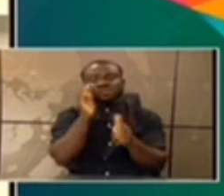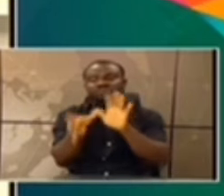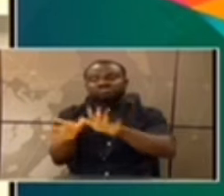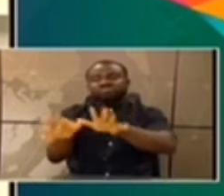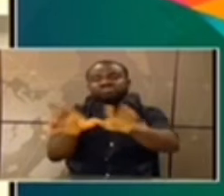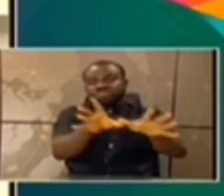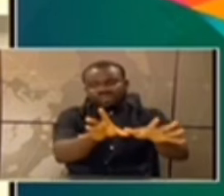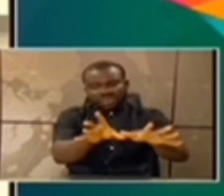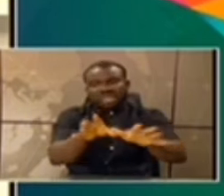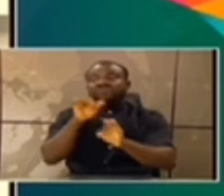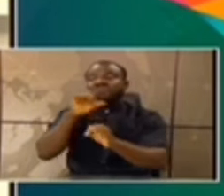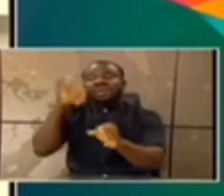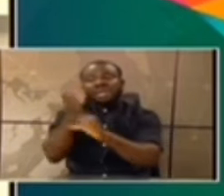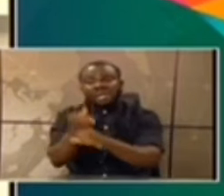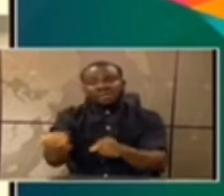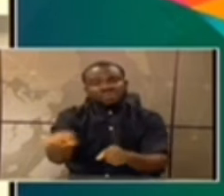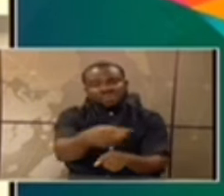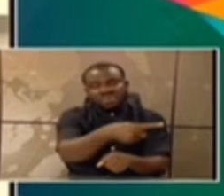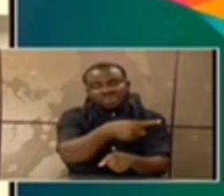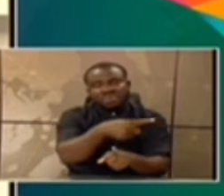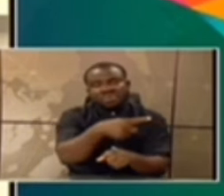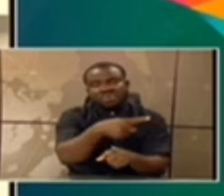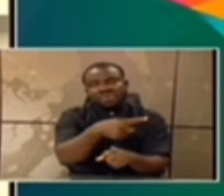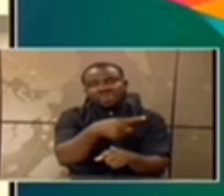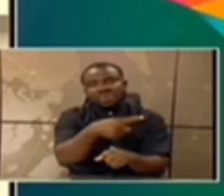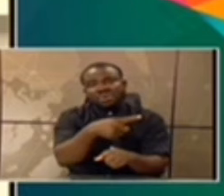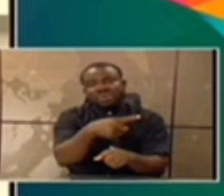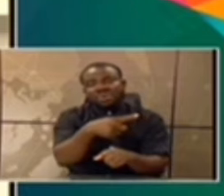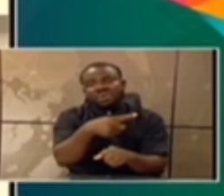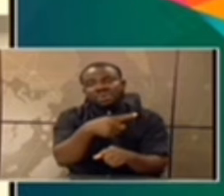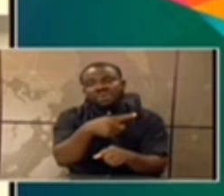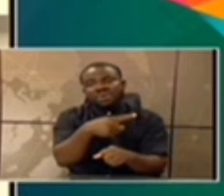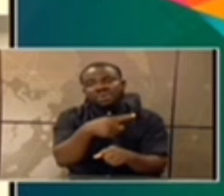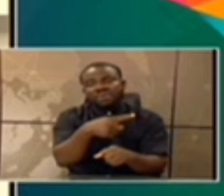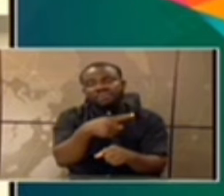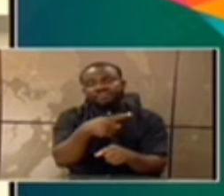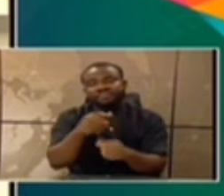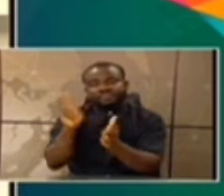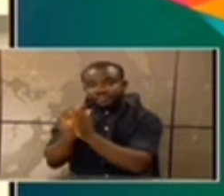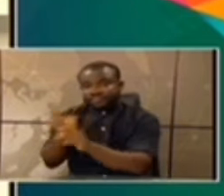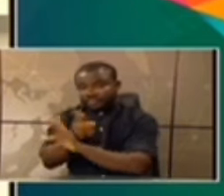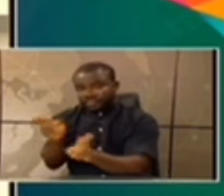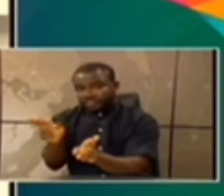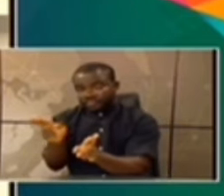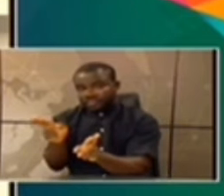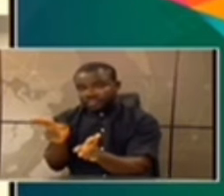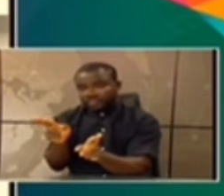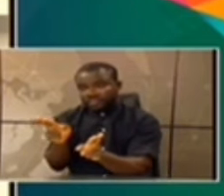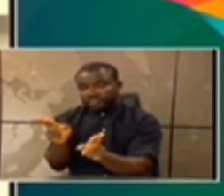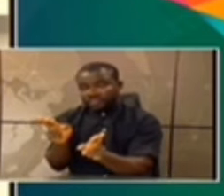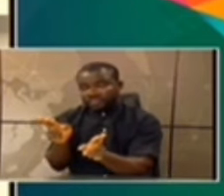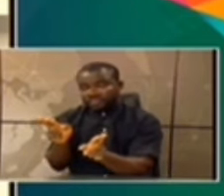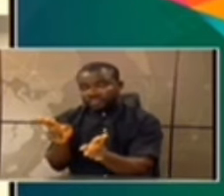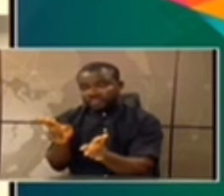yo mwo eye Pentecost mu wo se omoye nan enan no mienu e wa Ashanti region ana ba akonsonso e wo Greater Accra